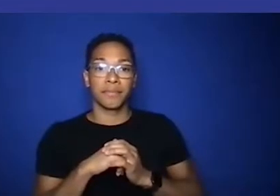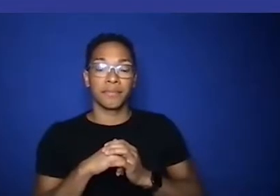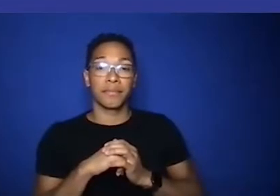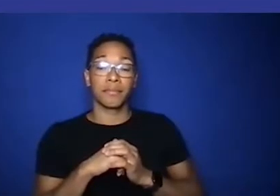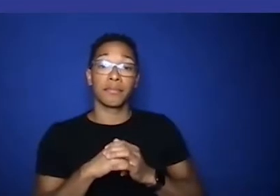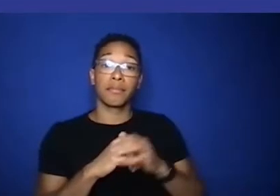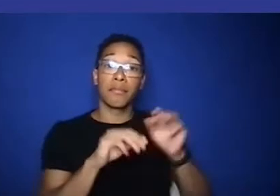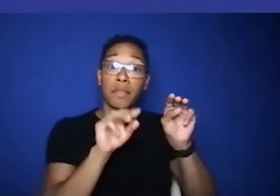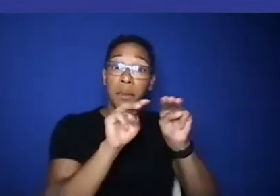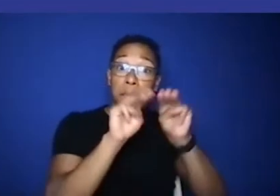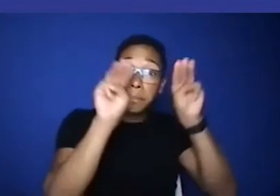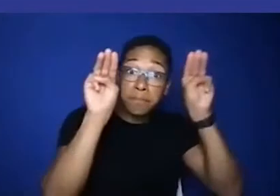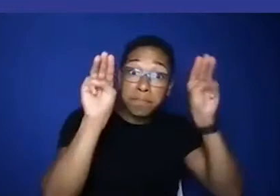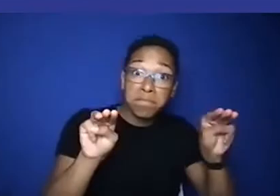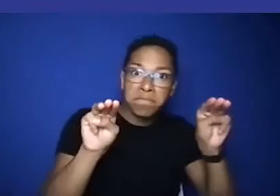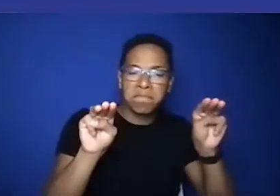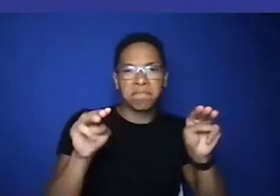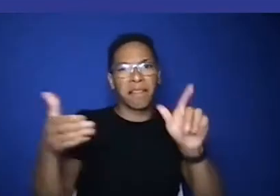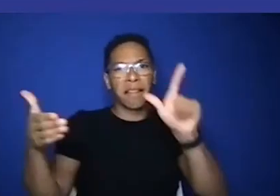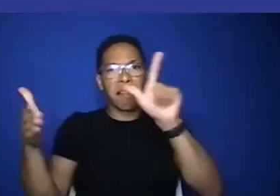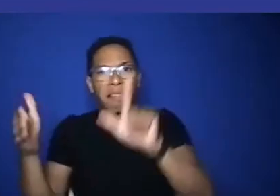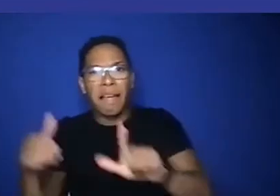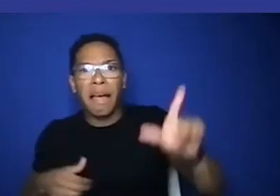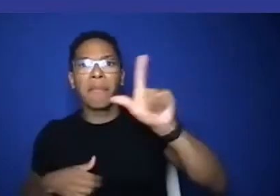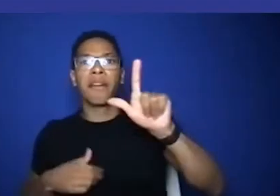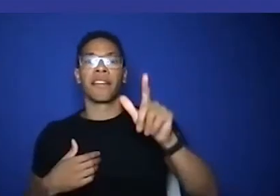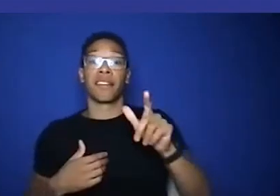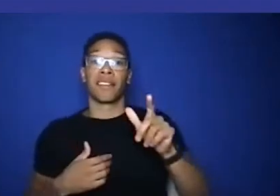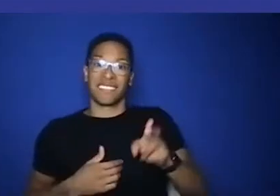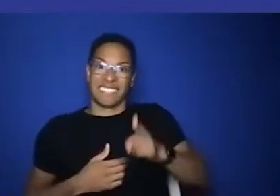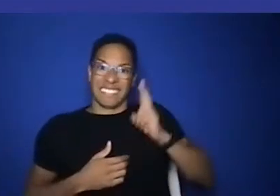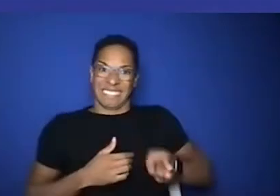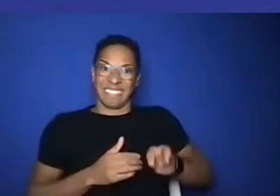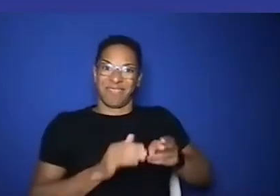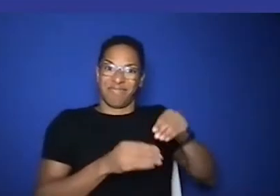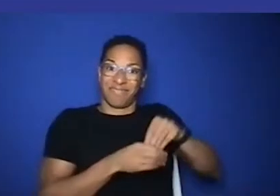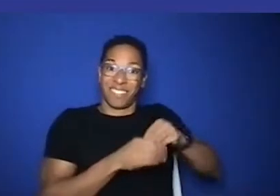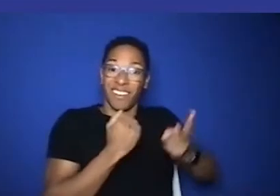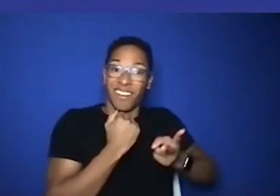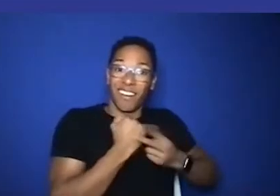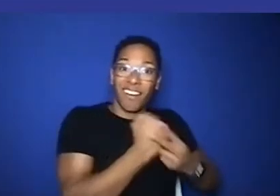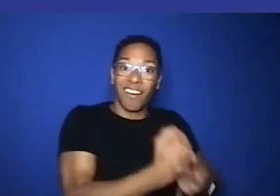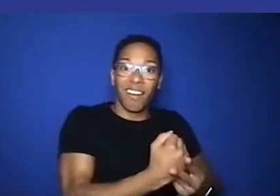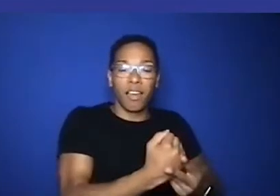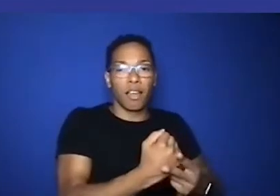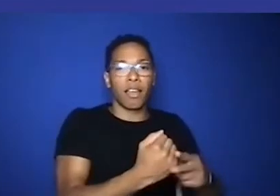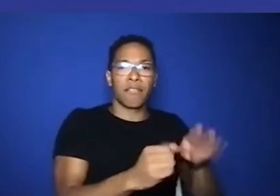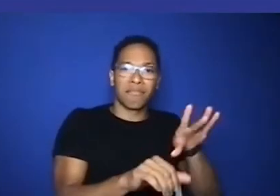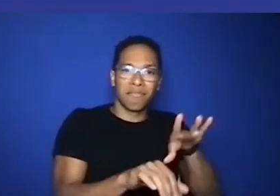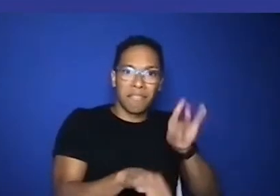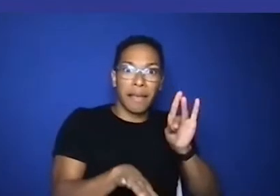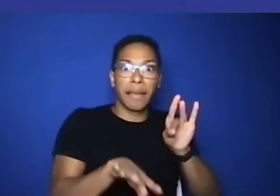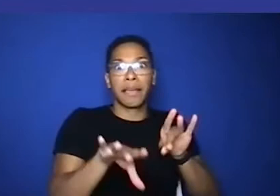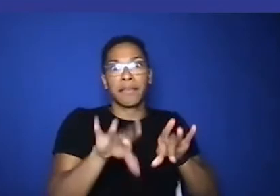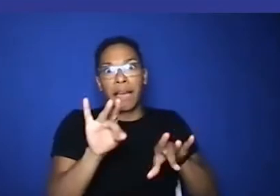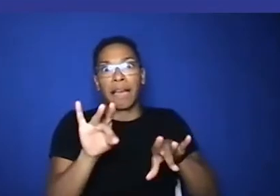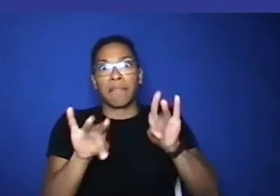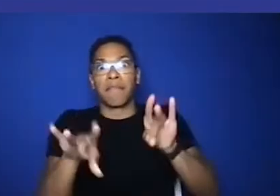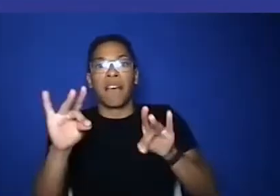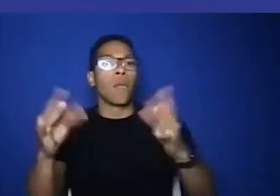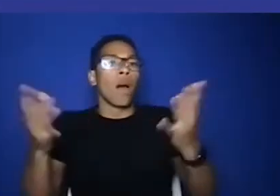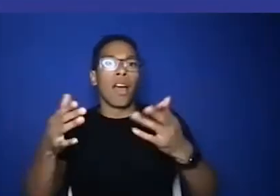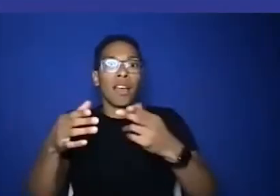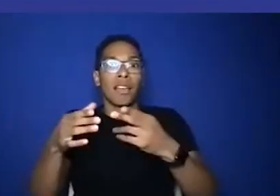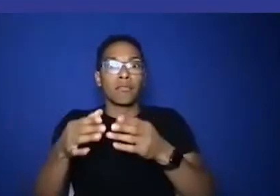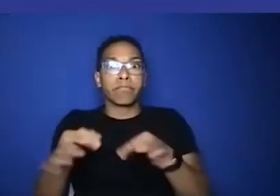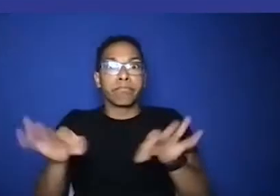museums, archives, and libraries is a colonial erasure of those names.